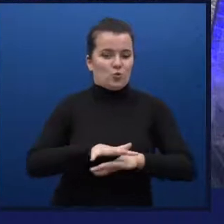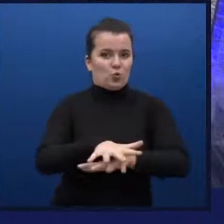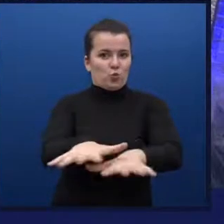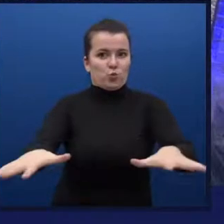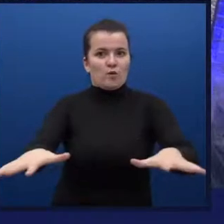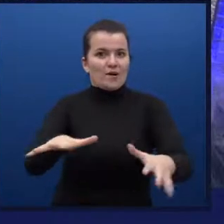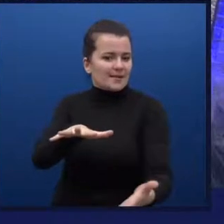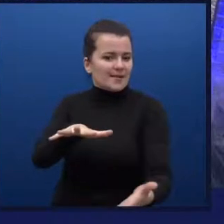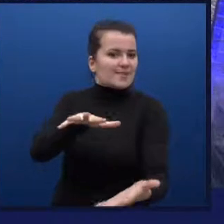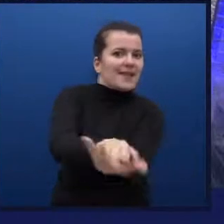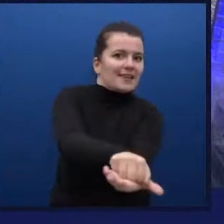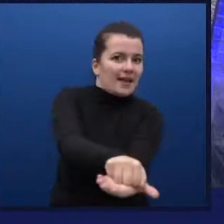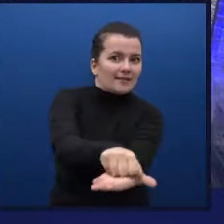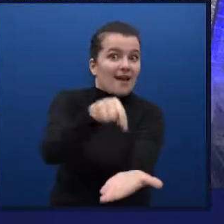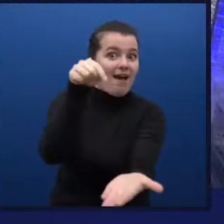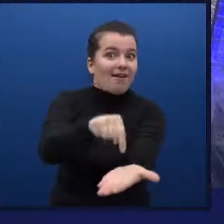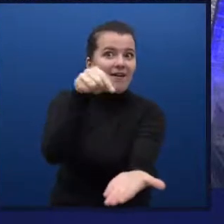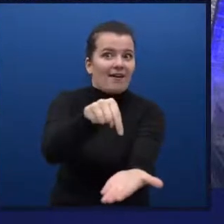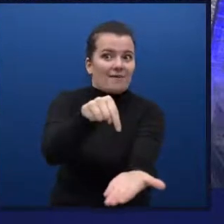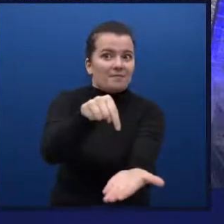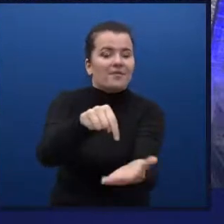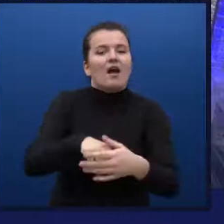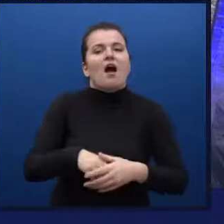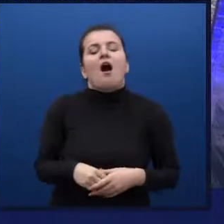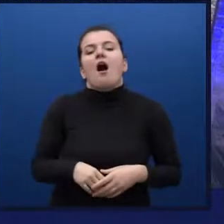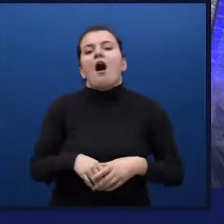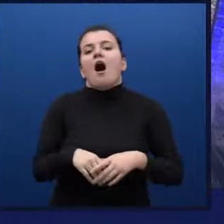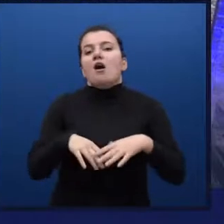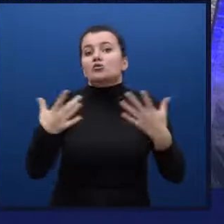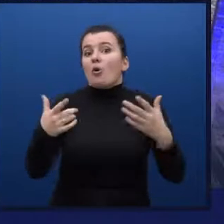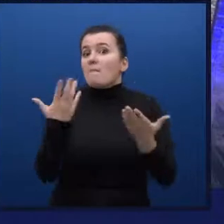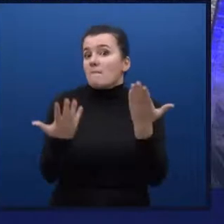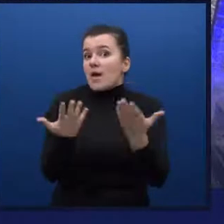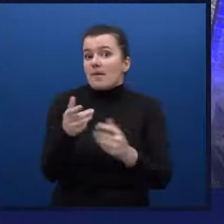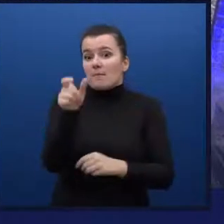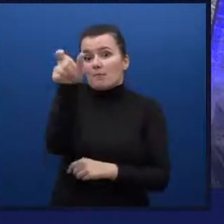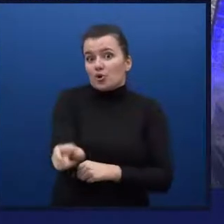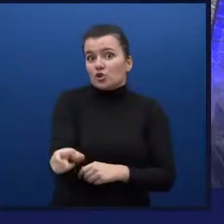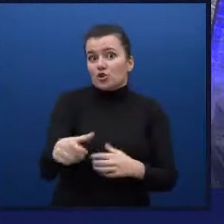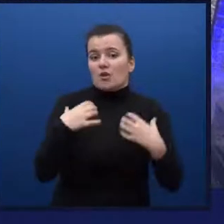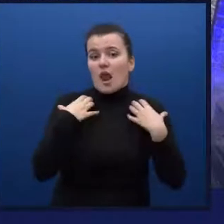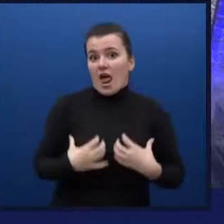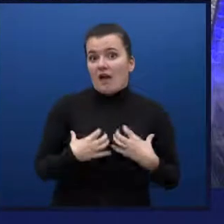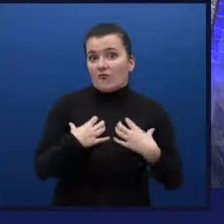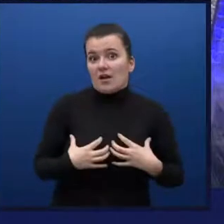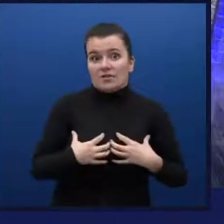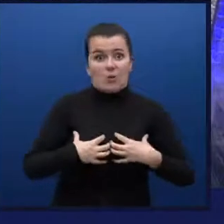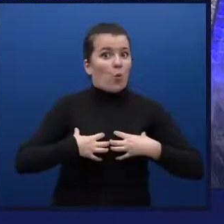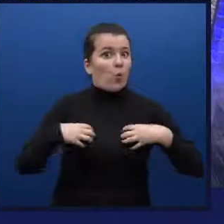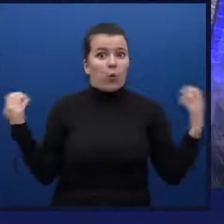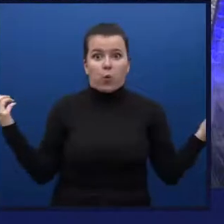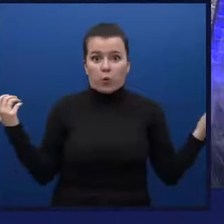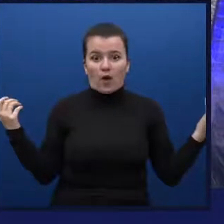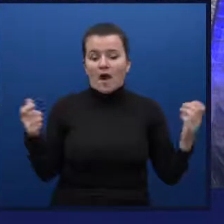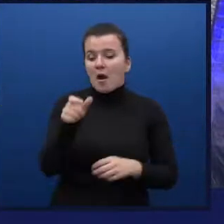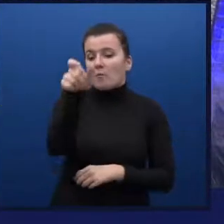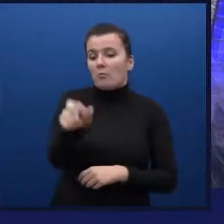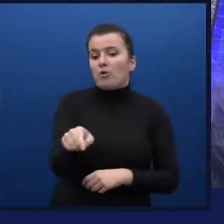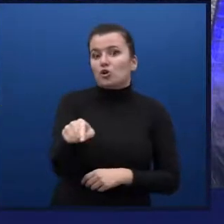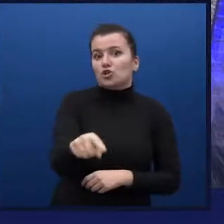Would it be especially hard to recognize somebody without a lie vest? I'm asking this because I'm wondering how easy is it